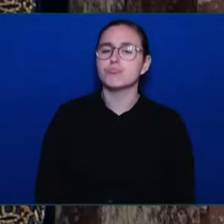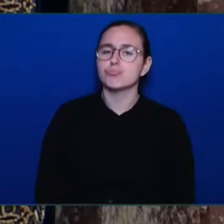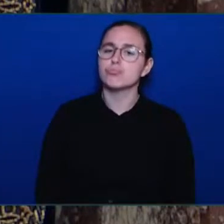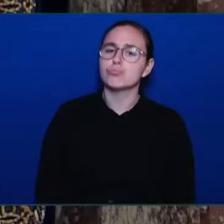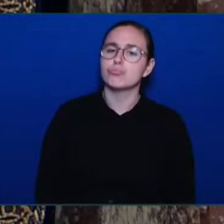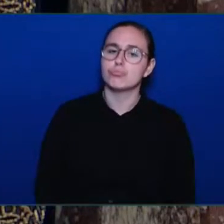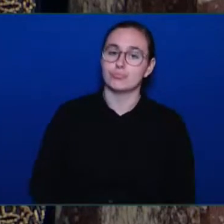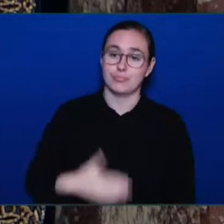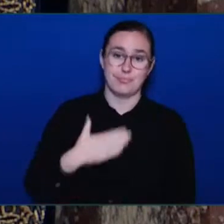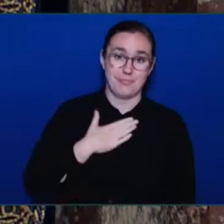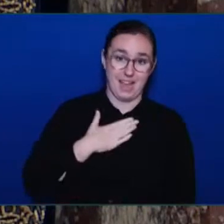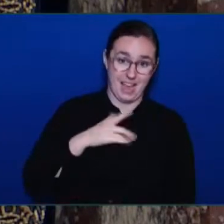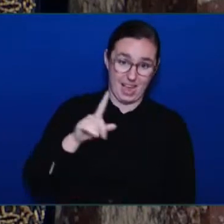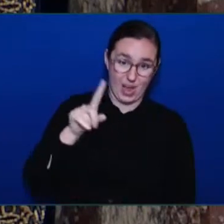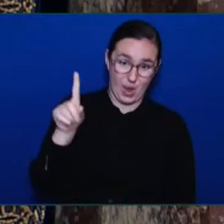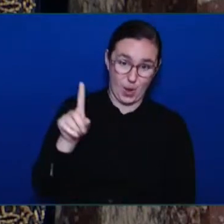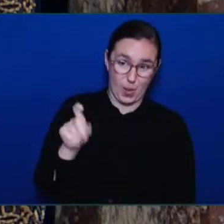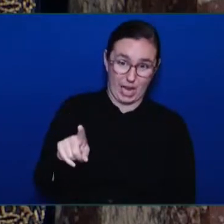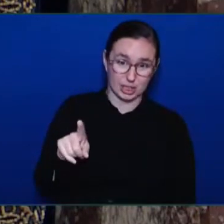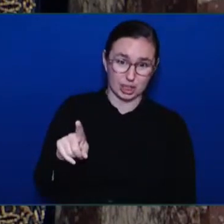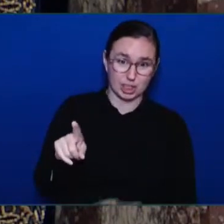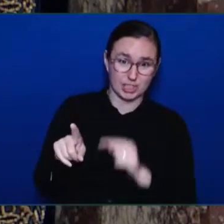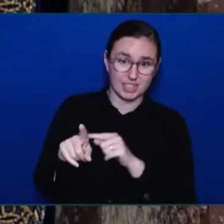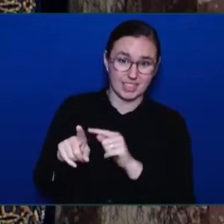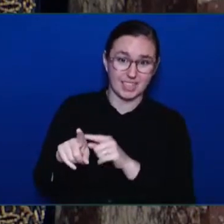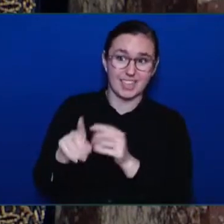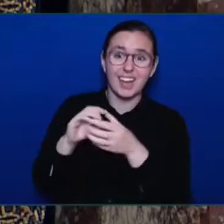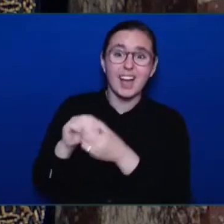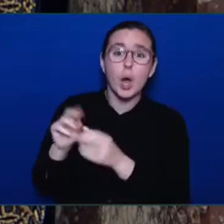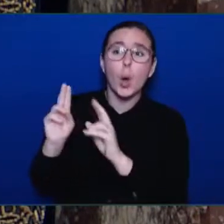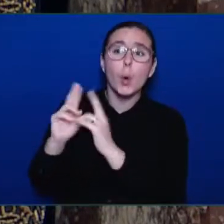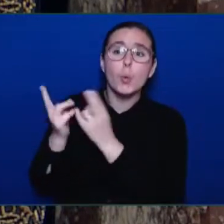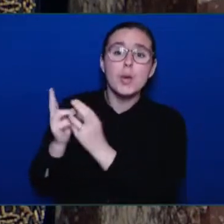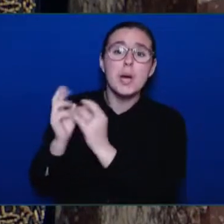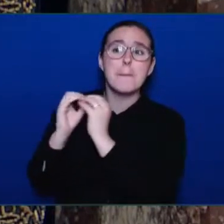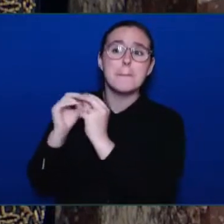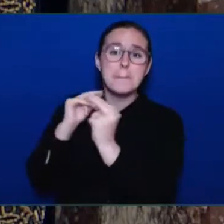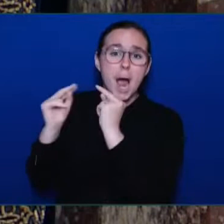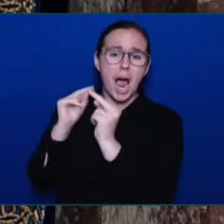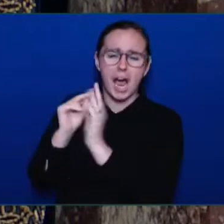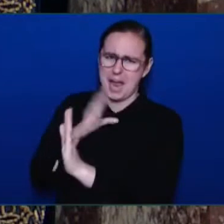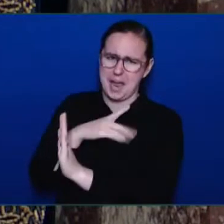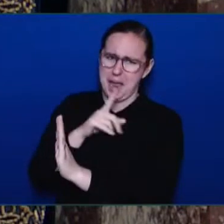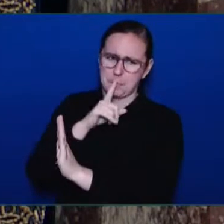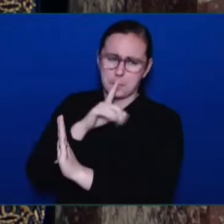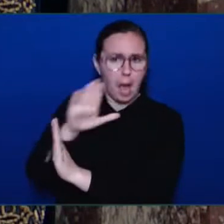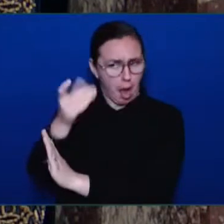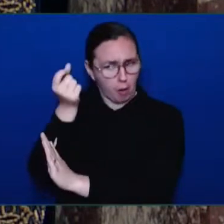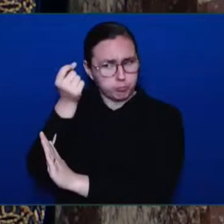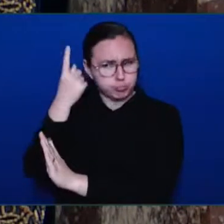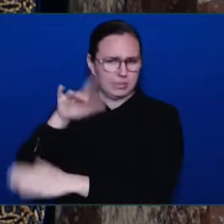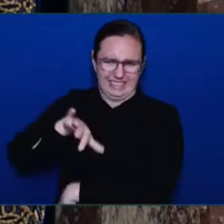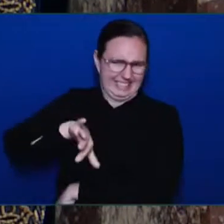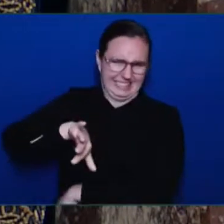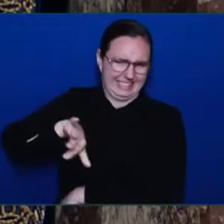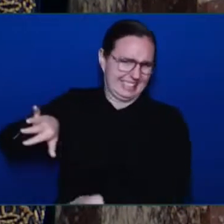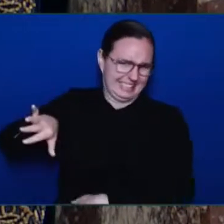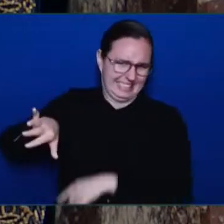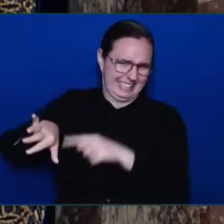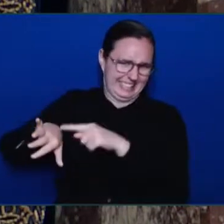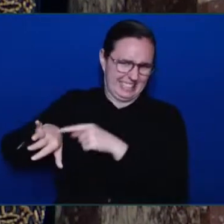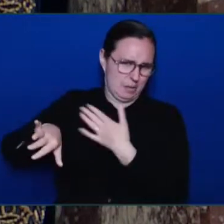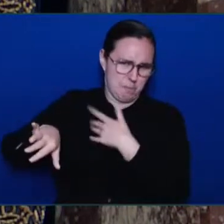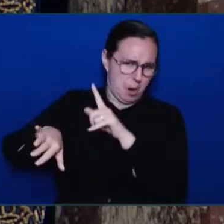underway. I understand that it's underway. That's not what my question is about. My question is not about a food program